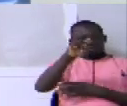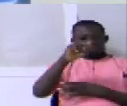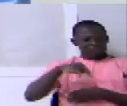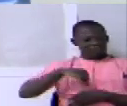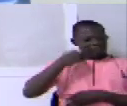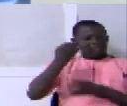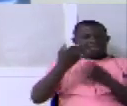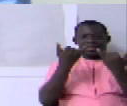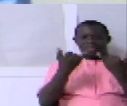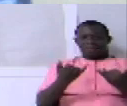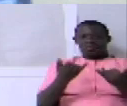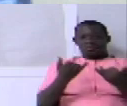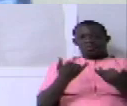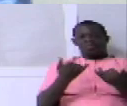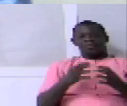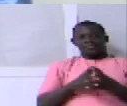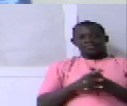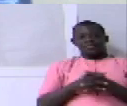now